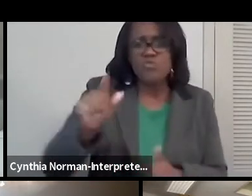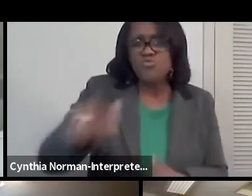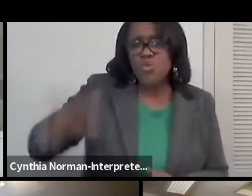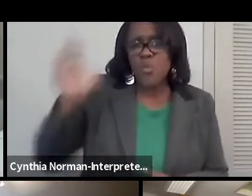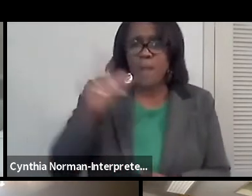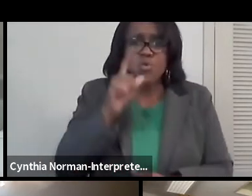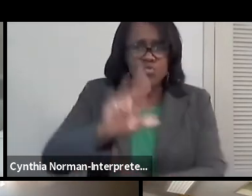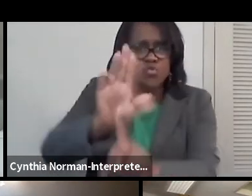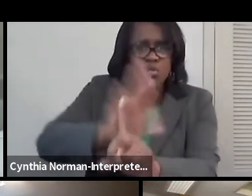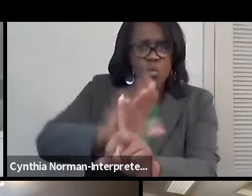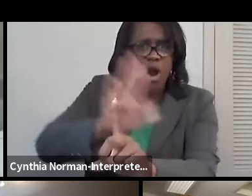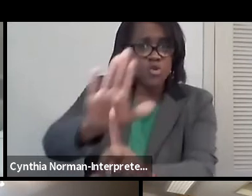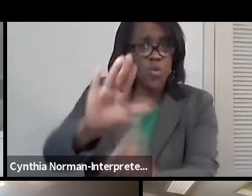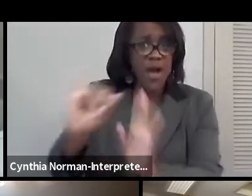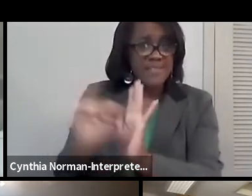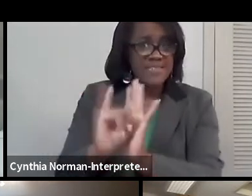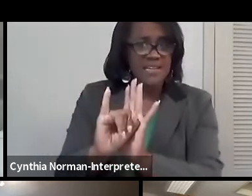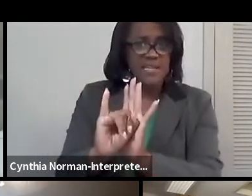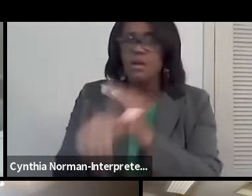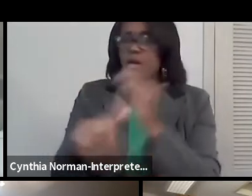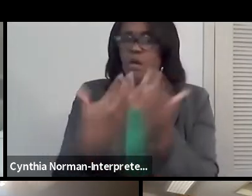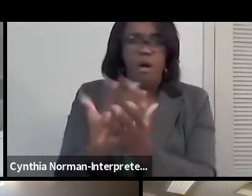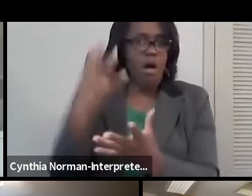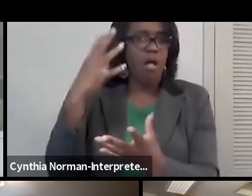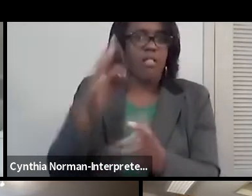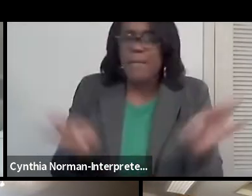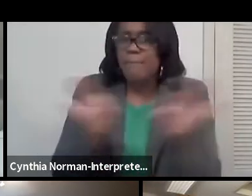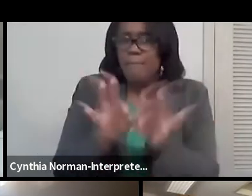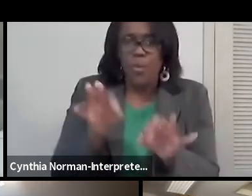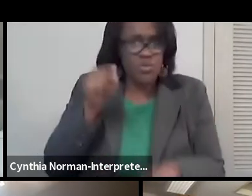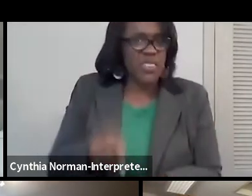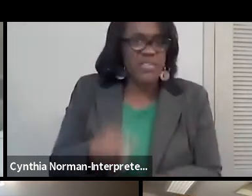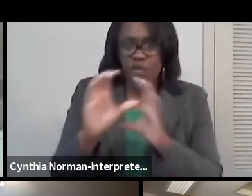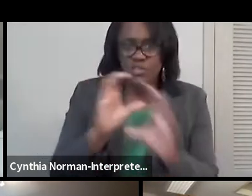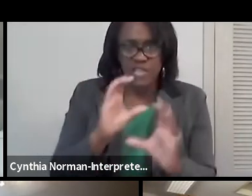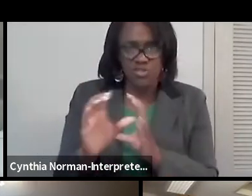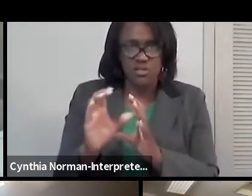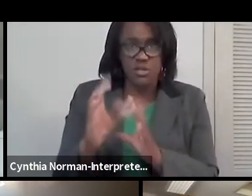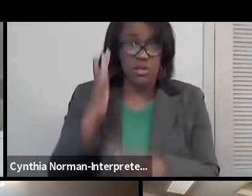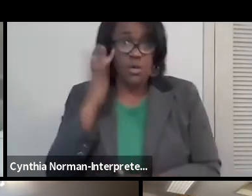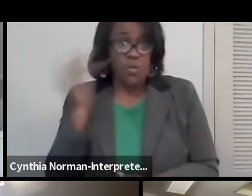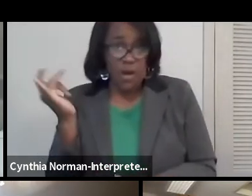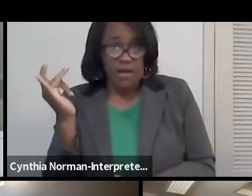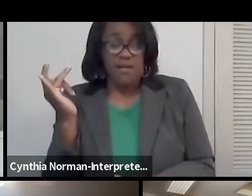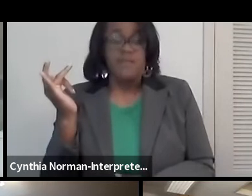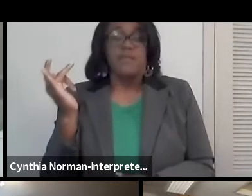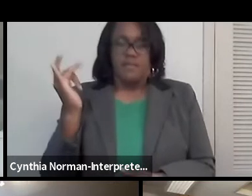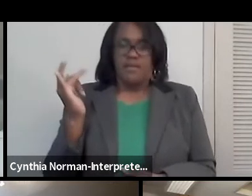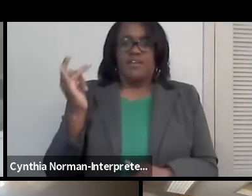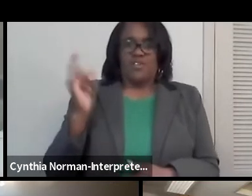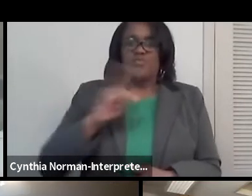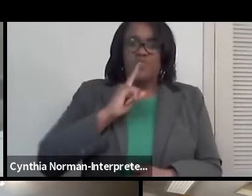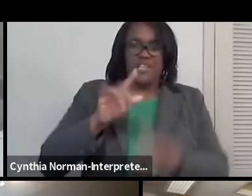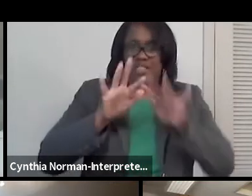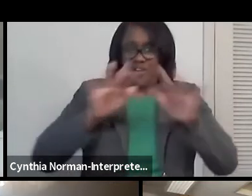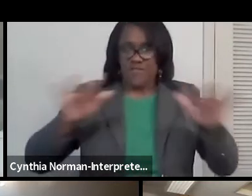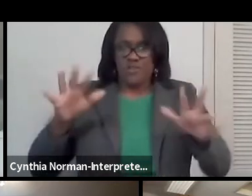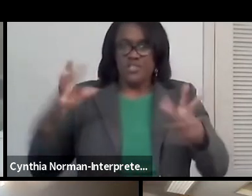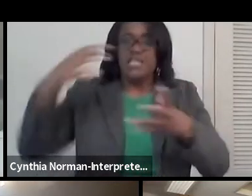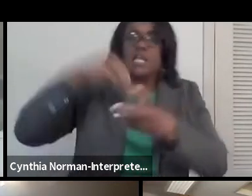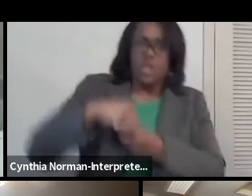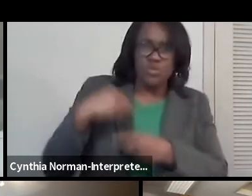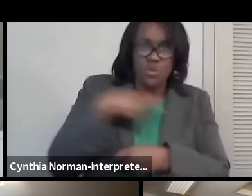are, your identity is all important to this conversation, because of the fact that the greater diversity and inclusion that we